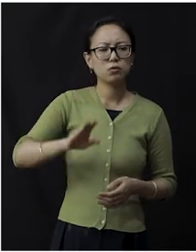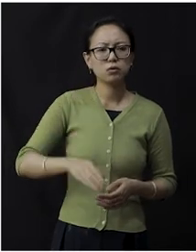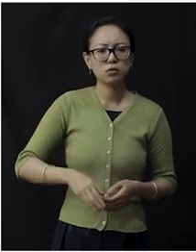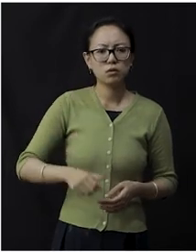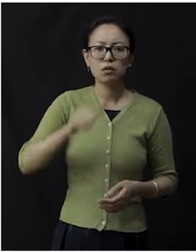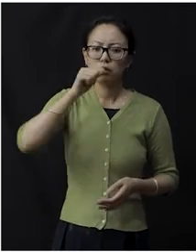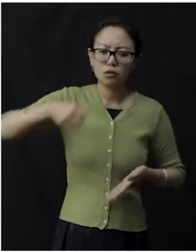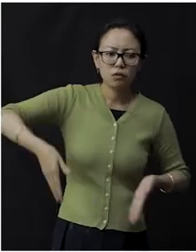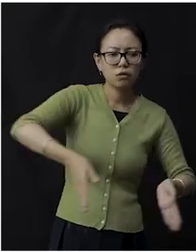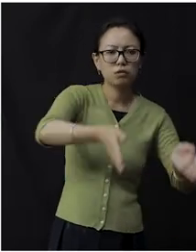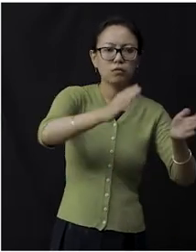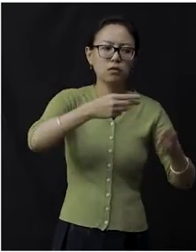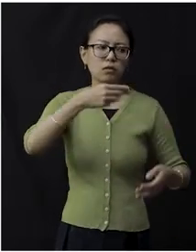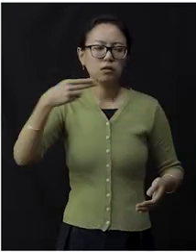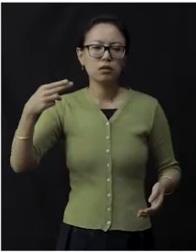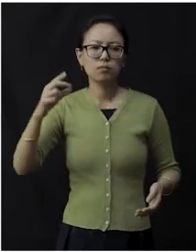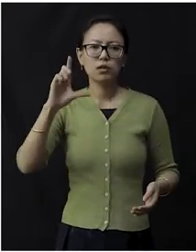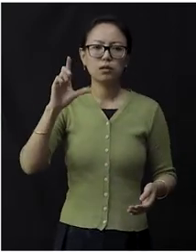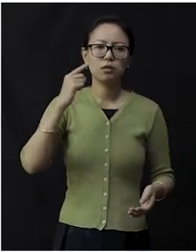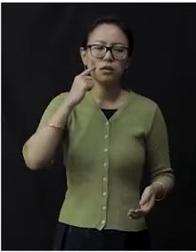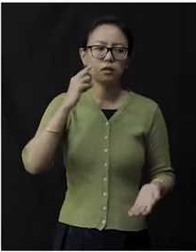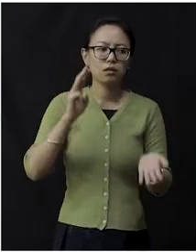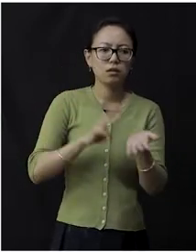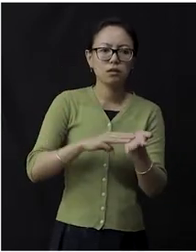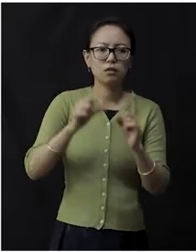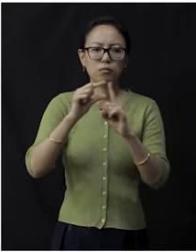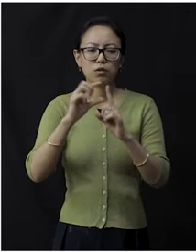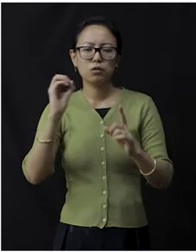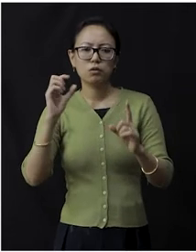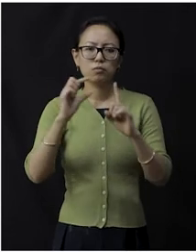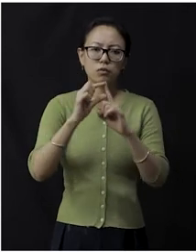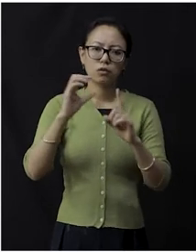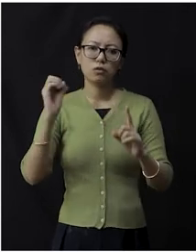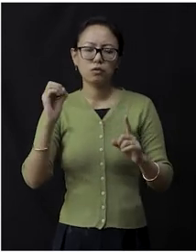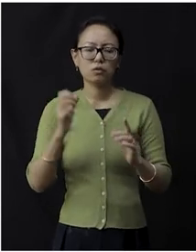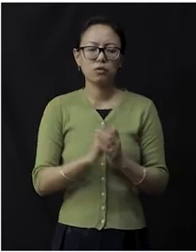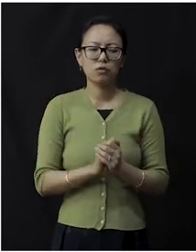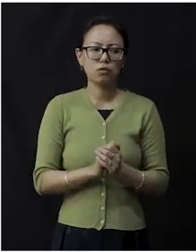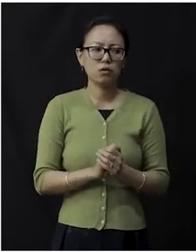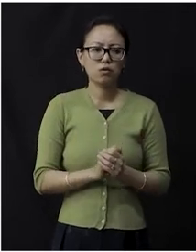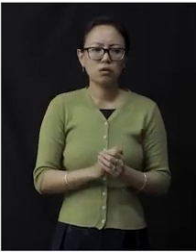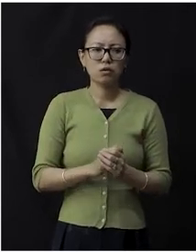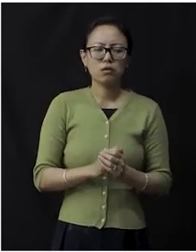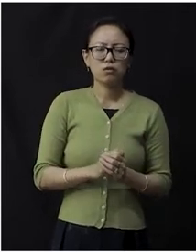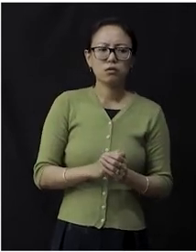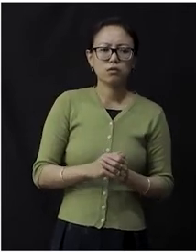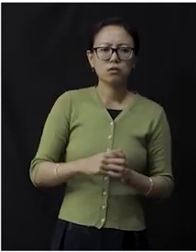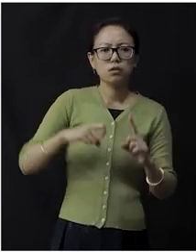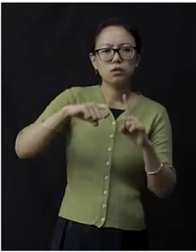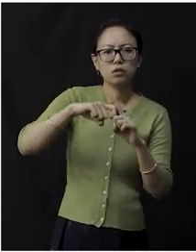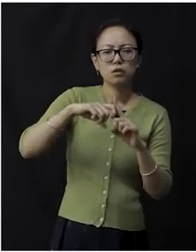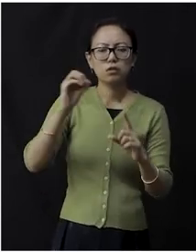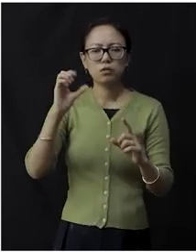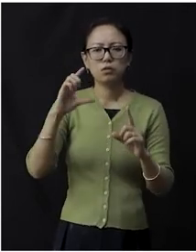famous to Nagaland. One is the bird and the other one is the river. So, Kolokolo bird and